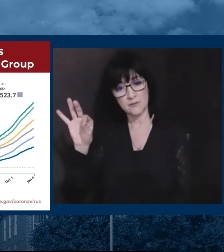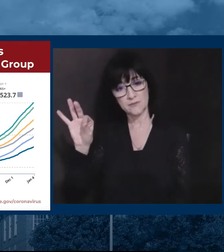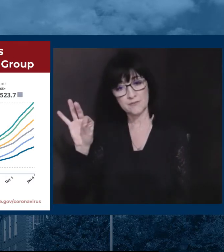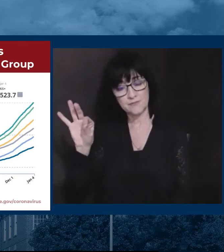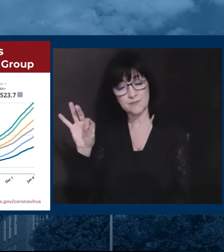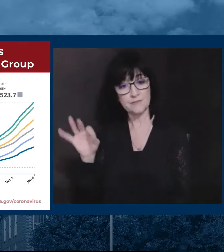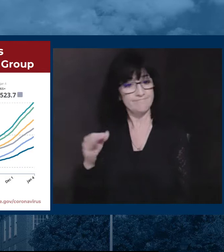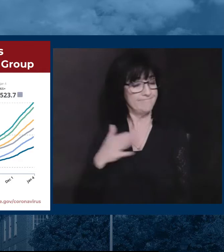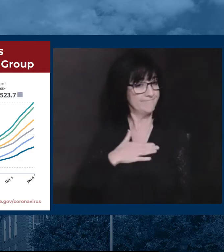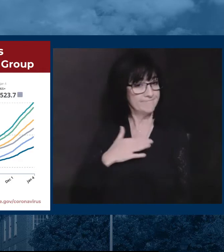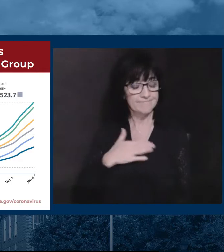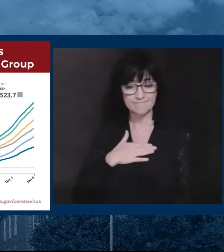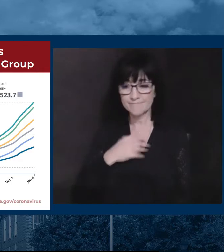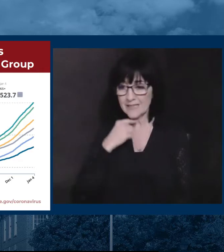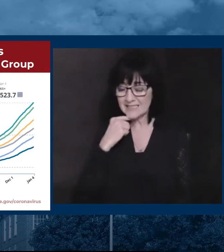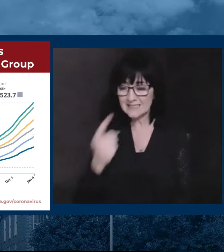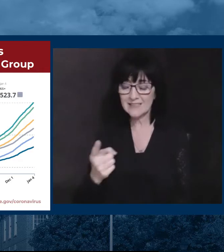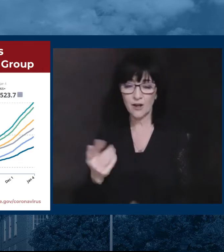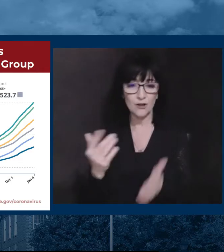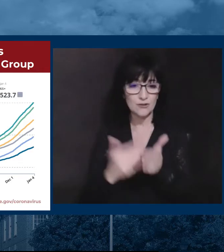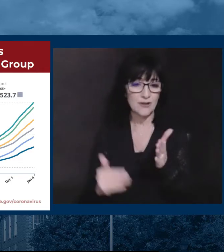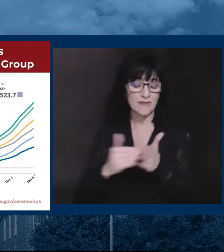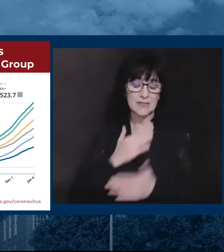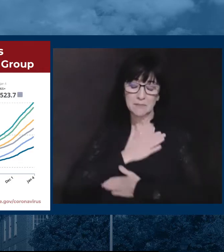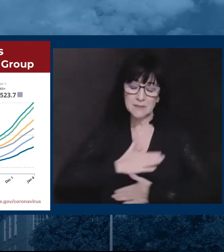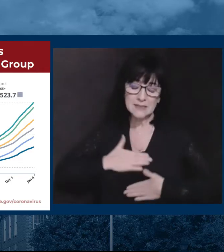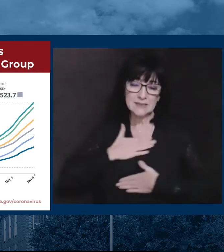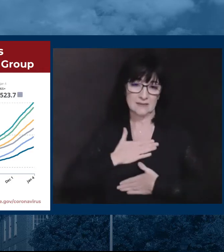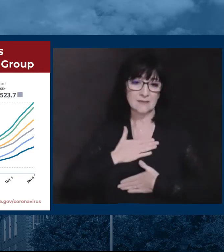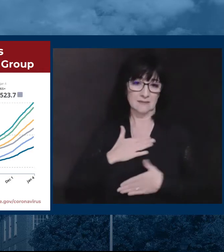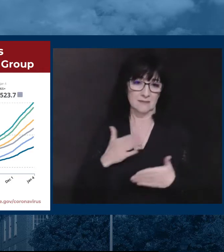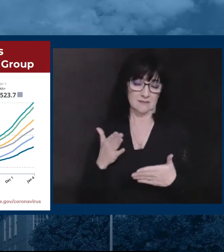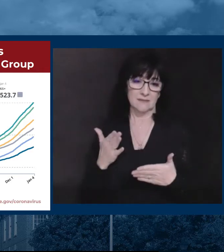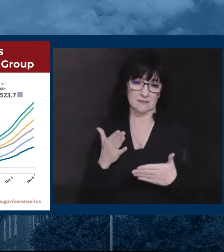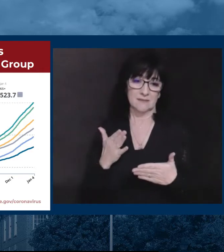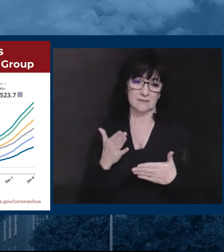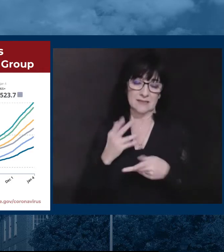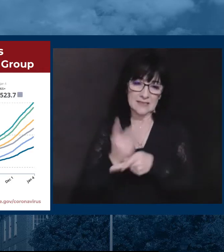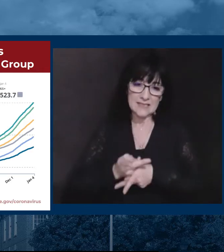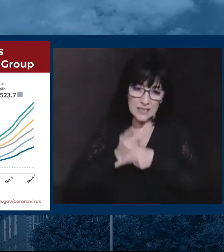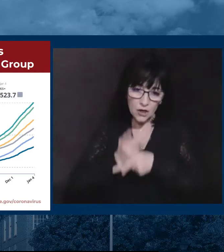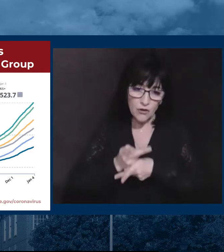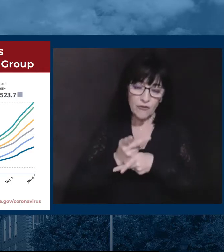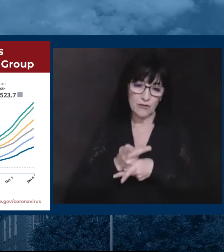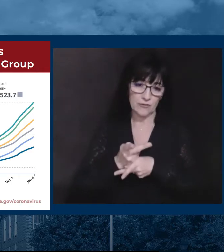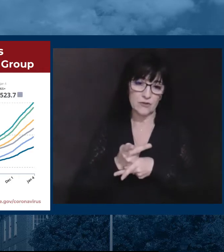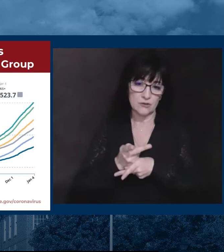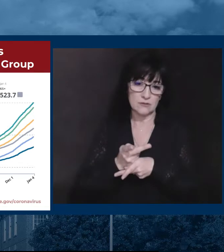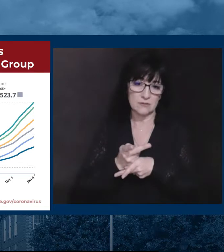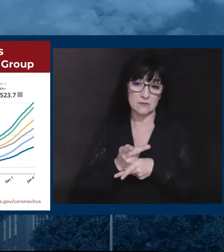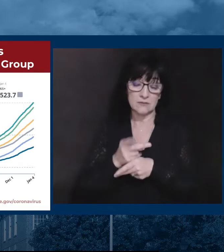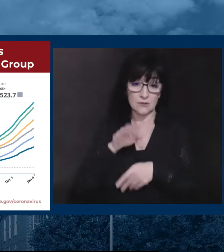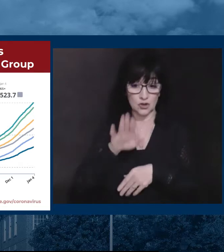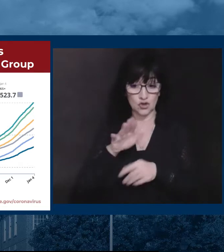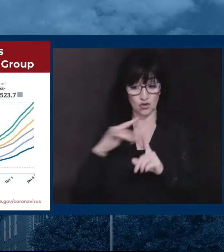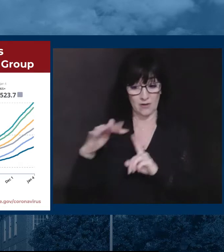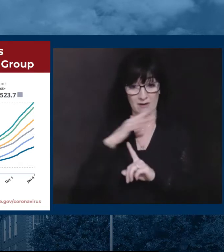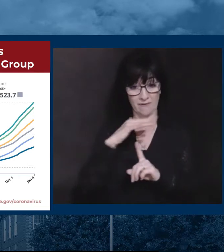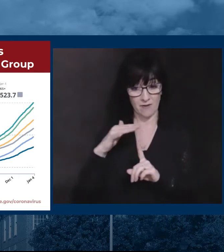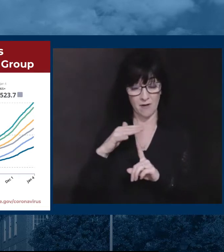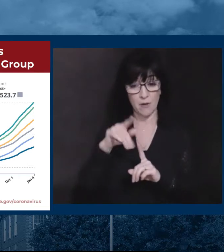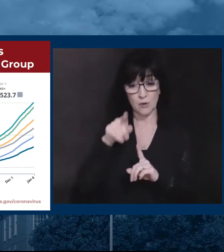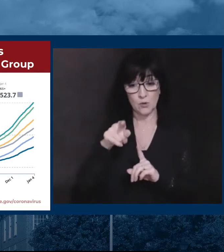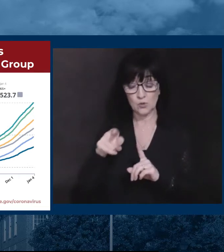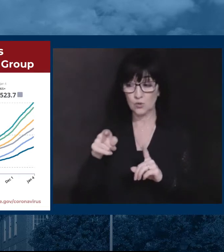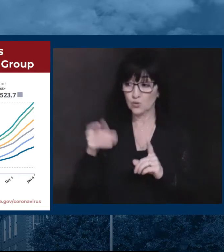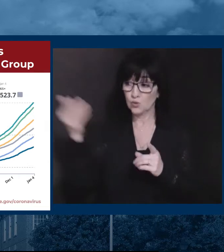message continues to be careful, particularly in social environments, in environments where you're bringing others outside of your household